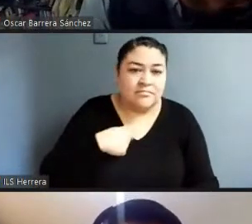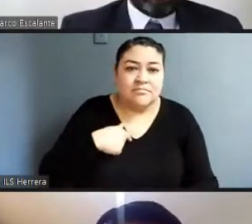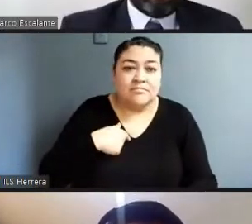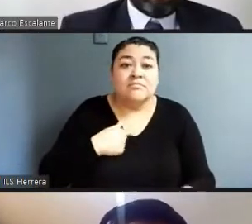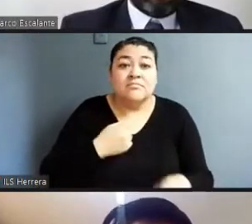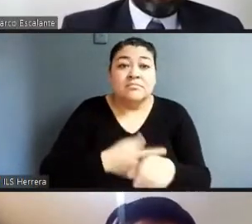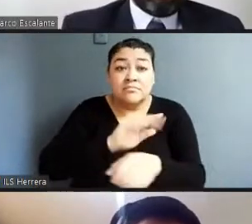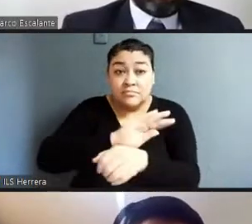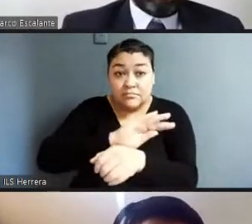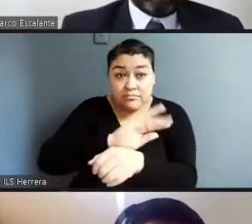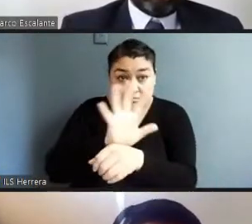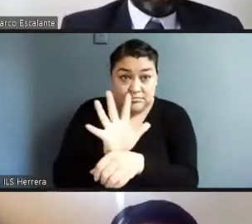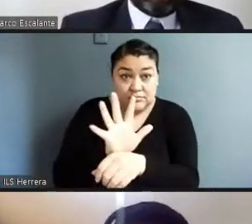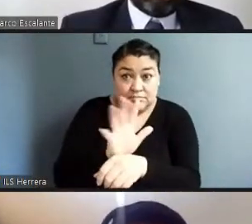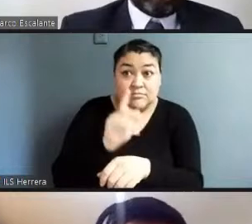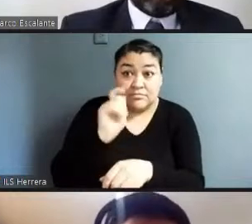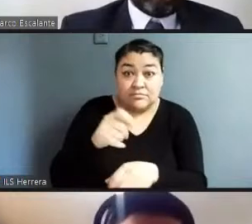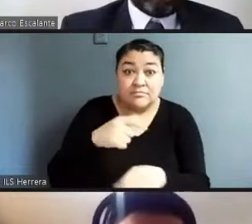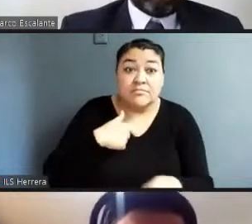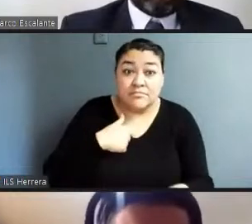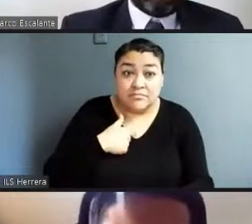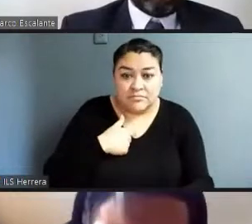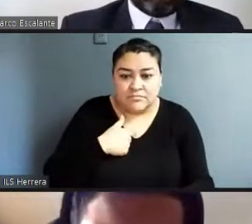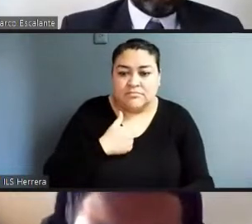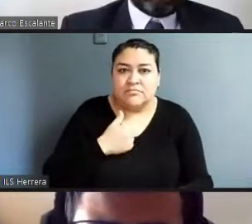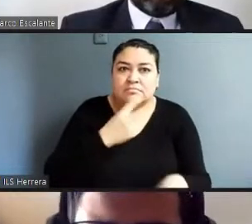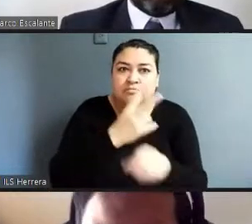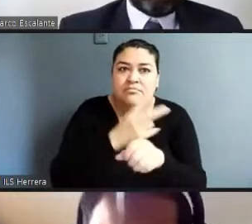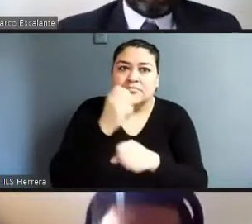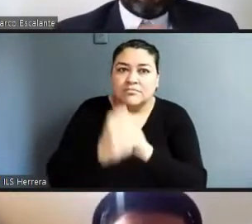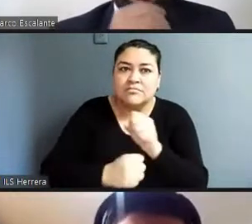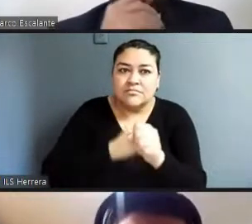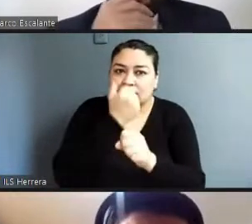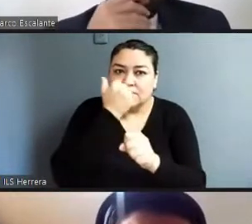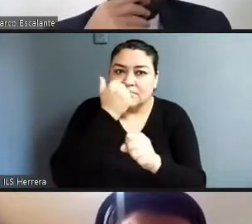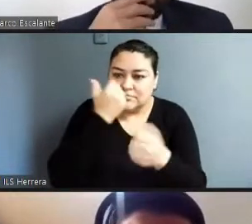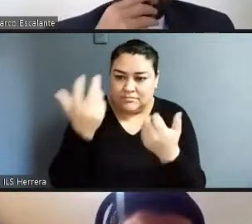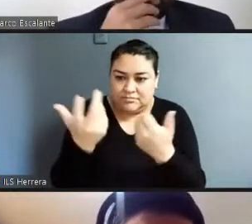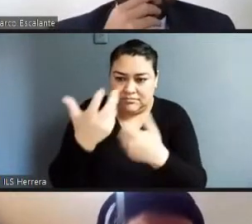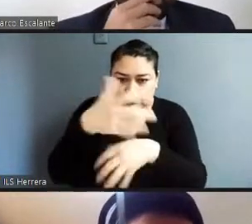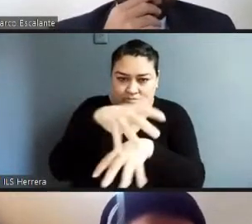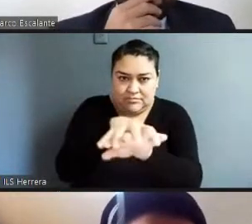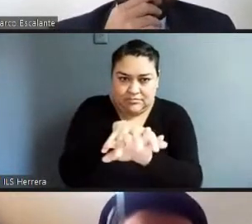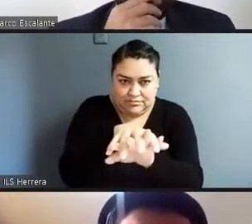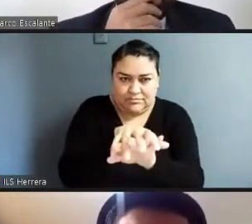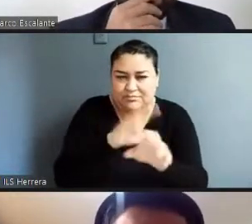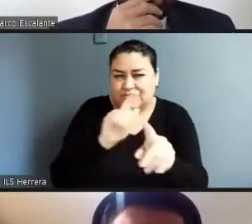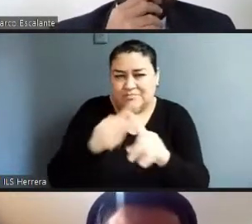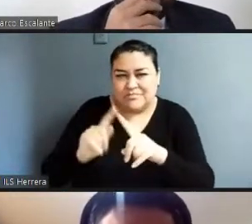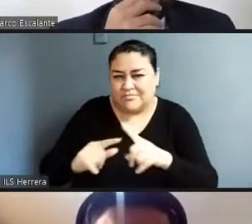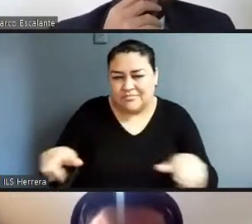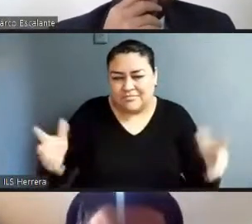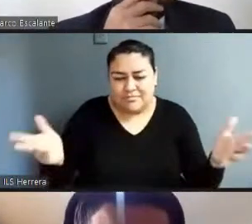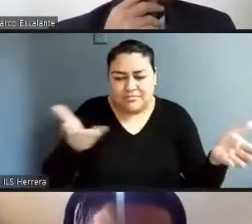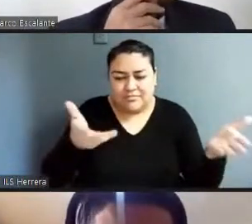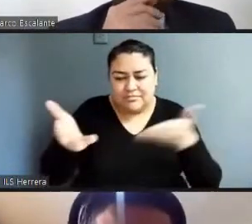I had the opportunity of participating in an event of the second year medical school